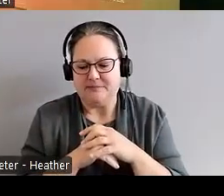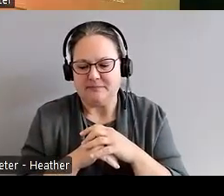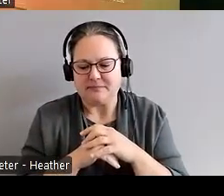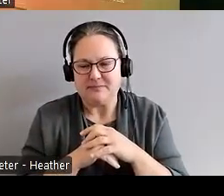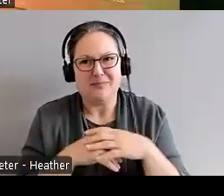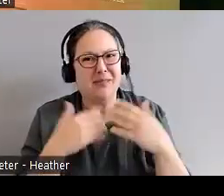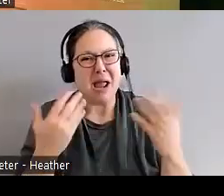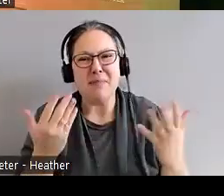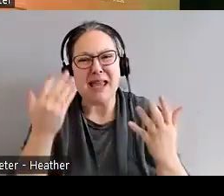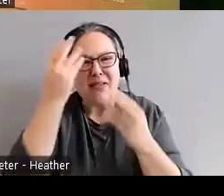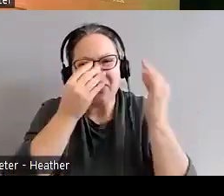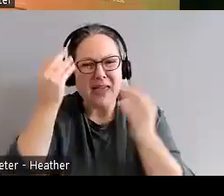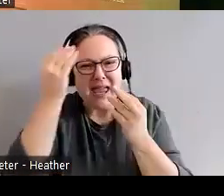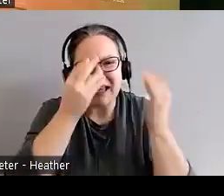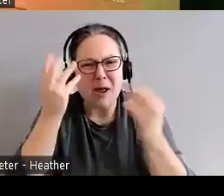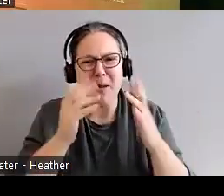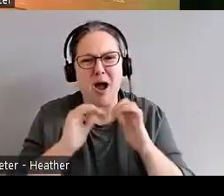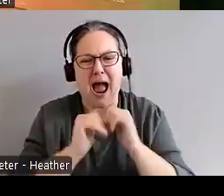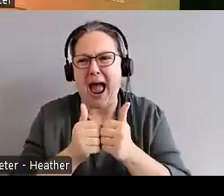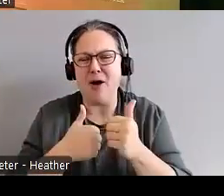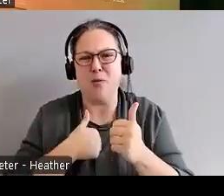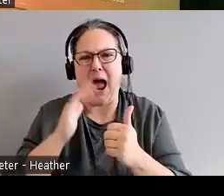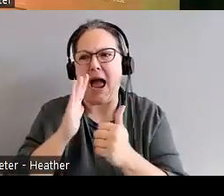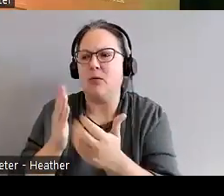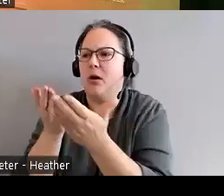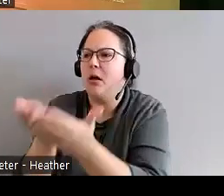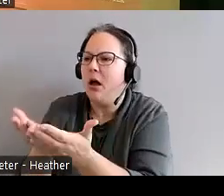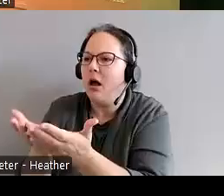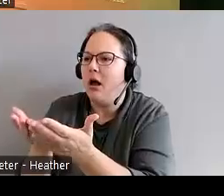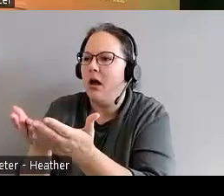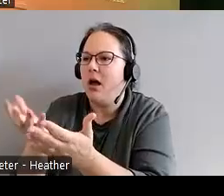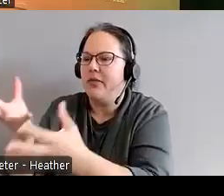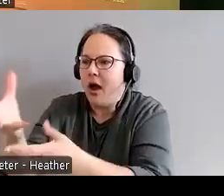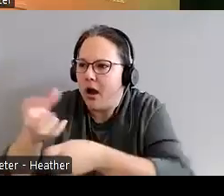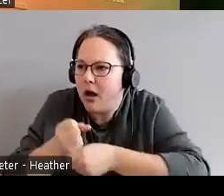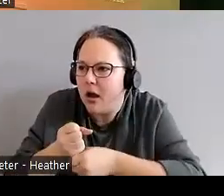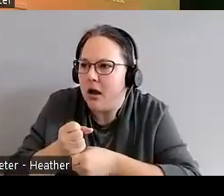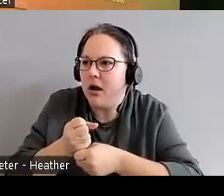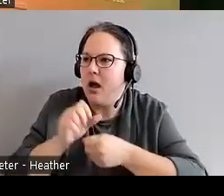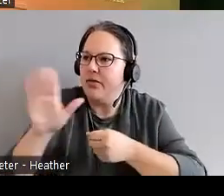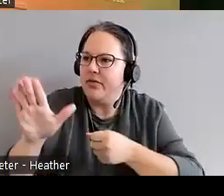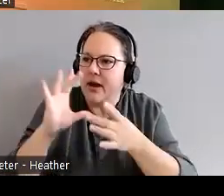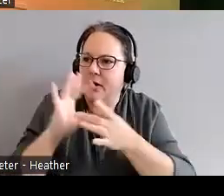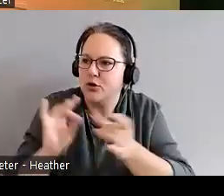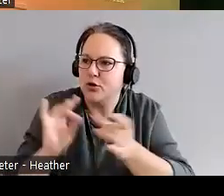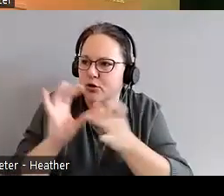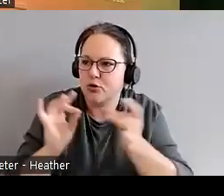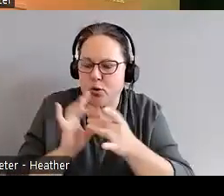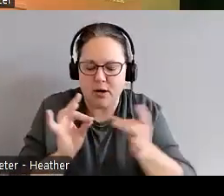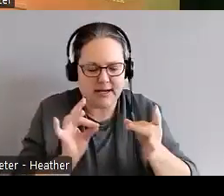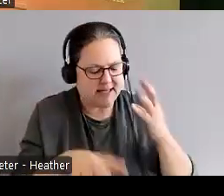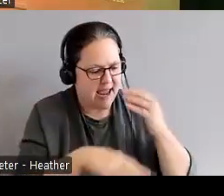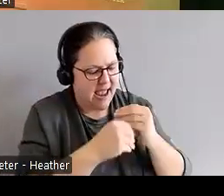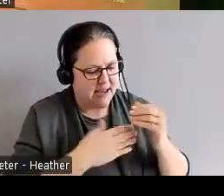thinking about how I quantify these stressful events prospectively as well as retrospectively based on